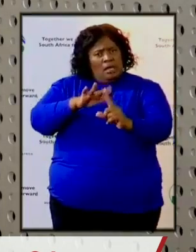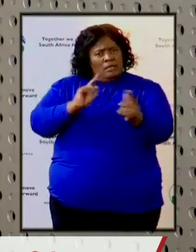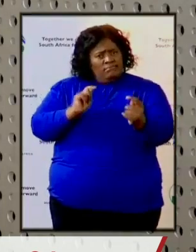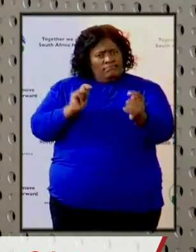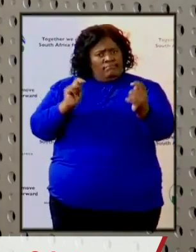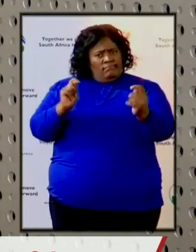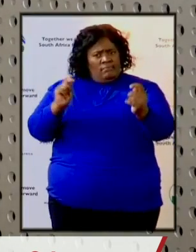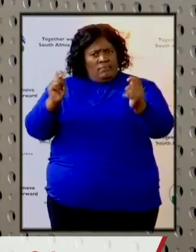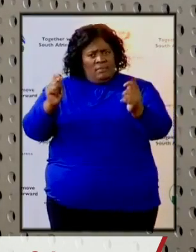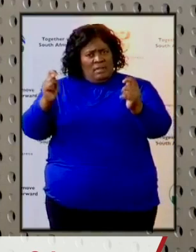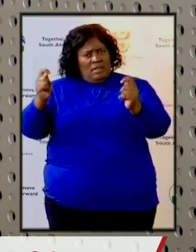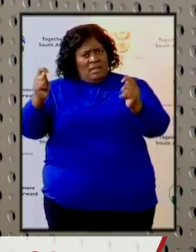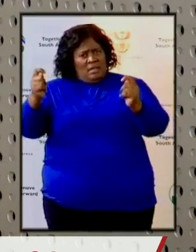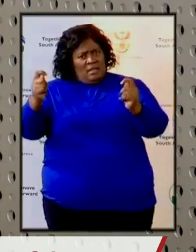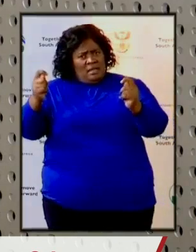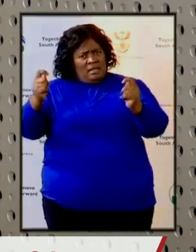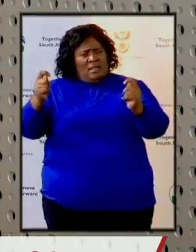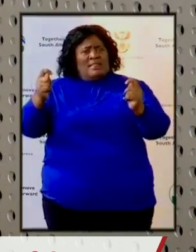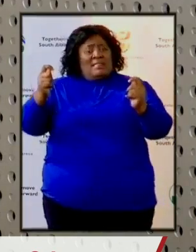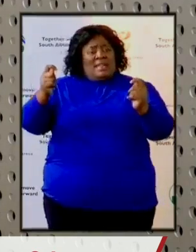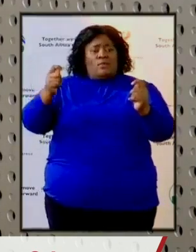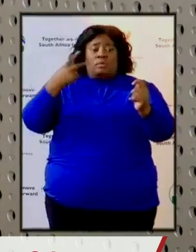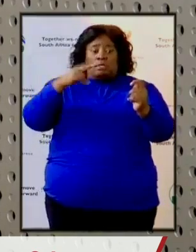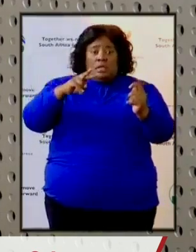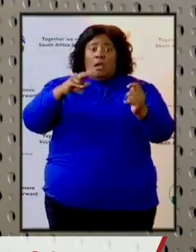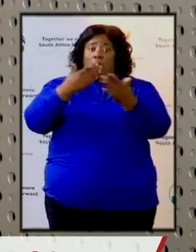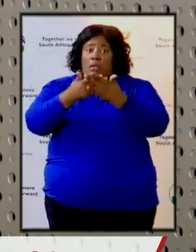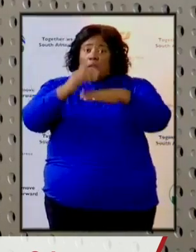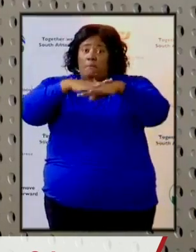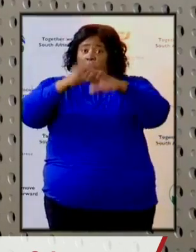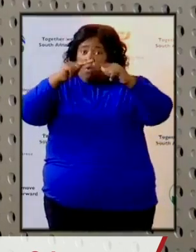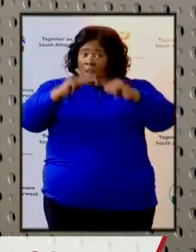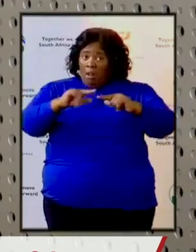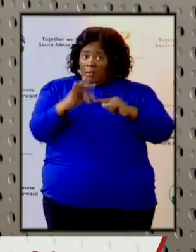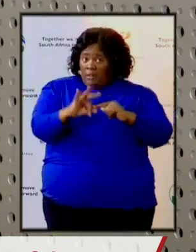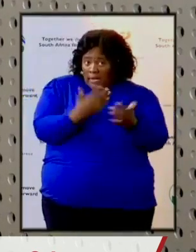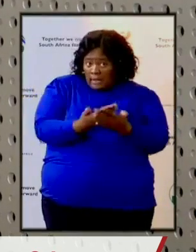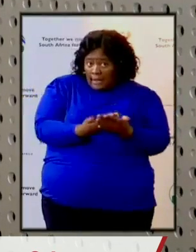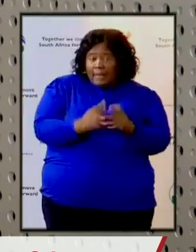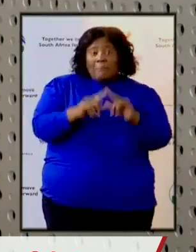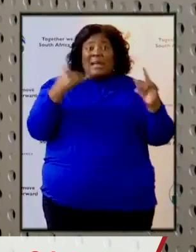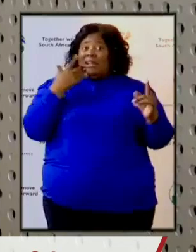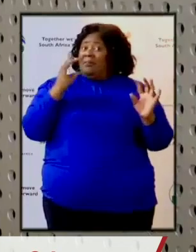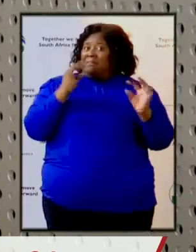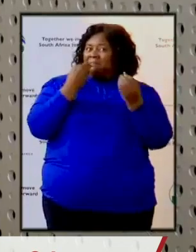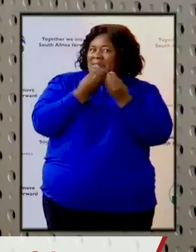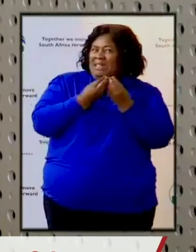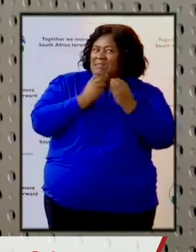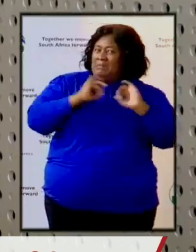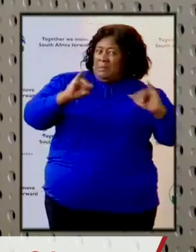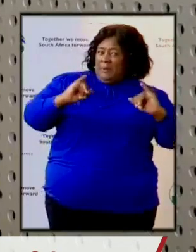kuhamba kahle kungathi ukuvulwa kancane futhi siyokwazi ukuzivula kodwa makungahambi kahle ngeke